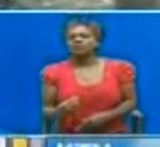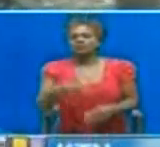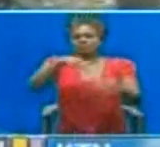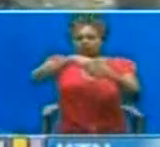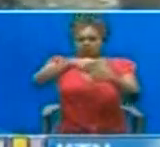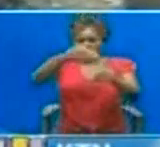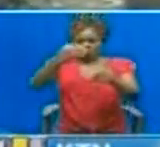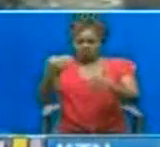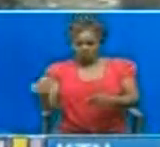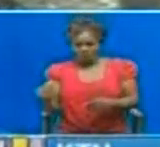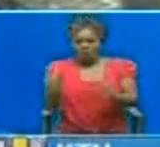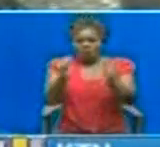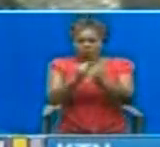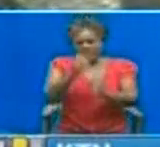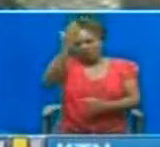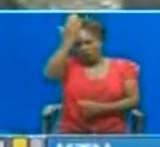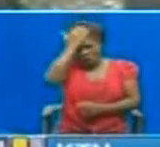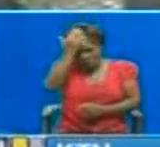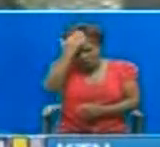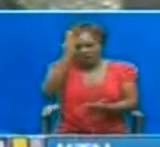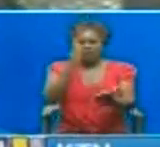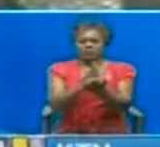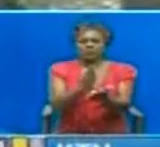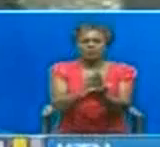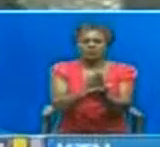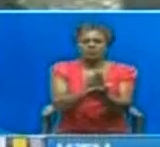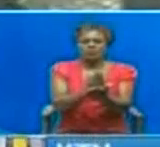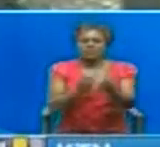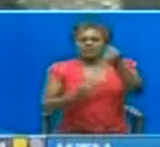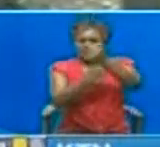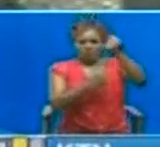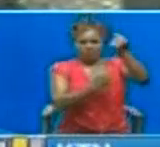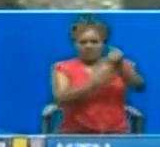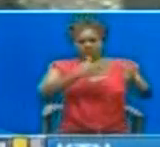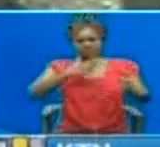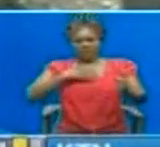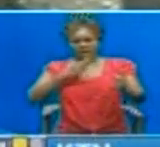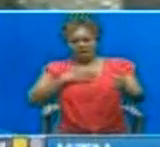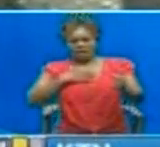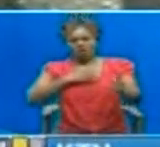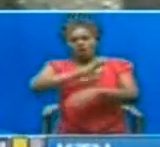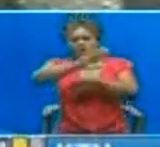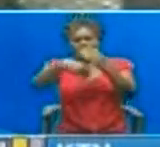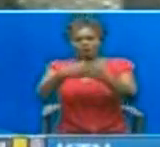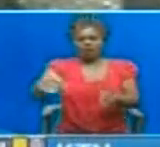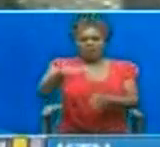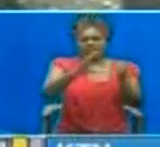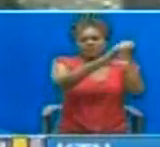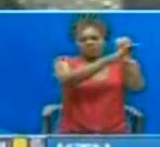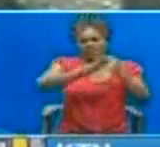all humility and gratitude to my supporters from across the widths and breadths of the